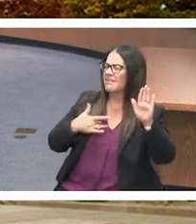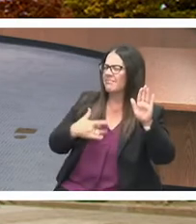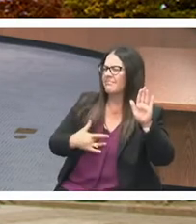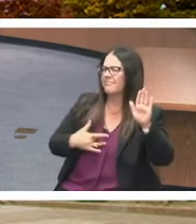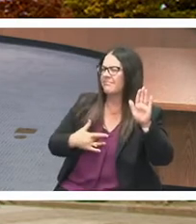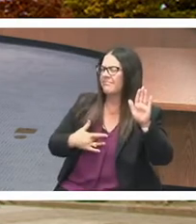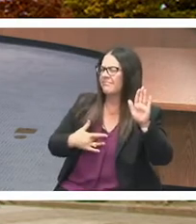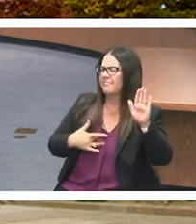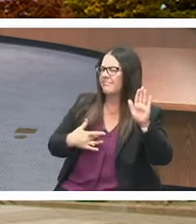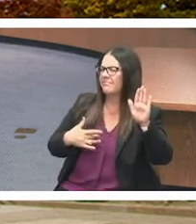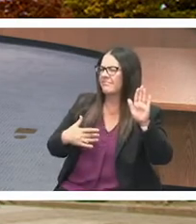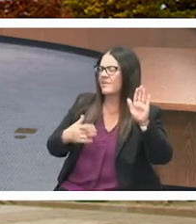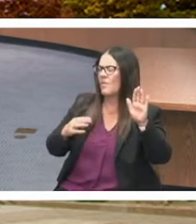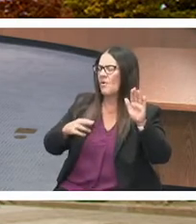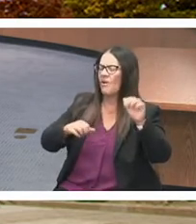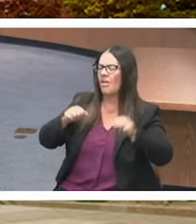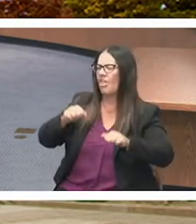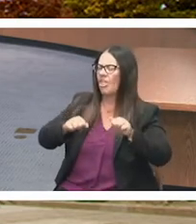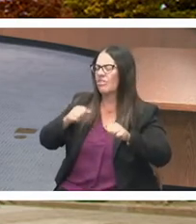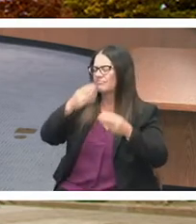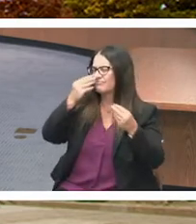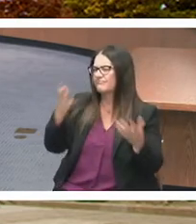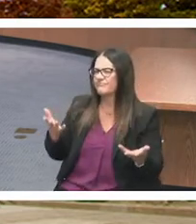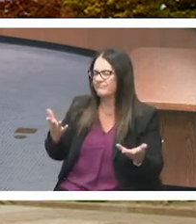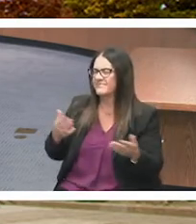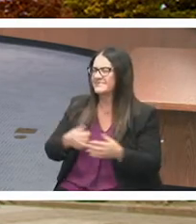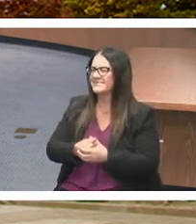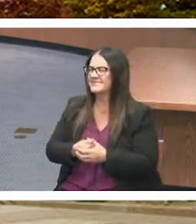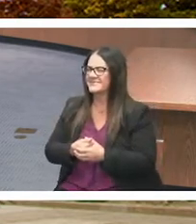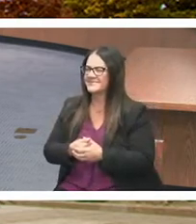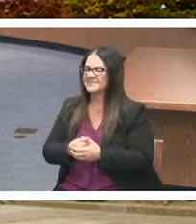about that. All right, less of you.